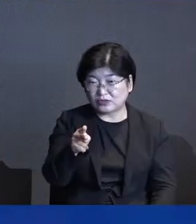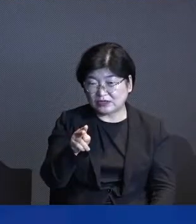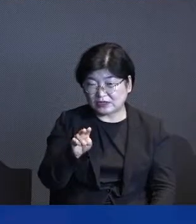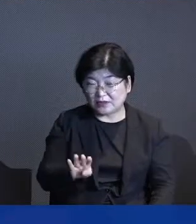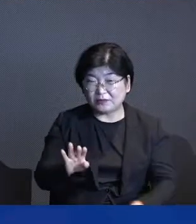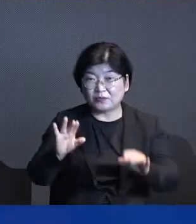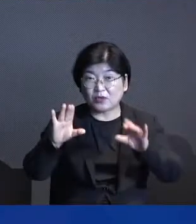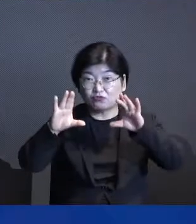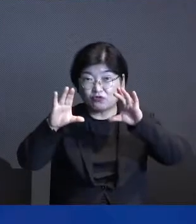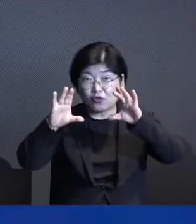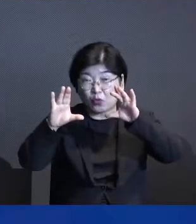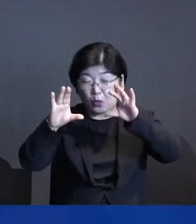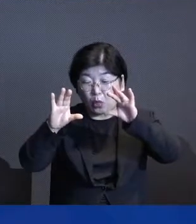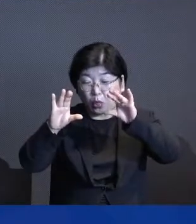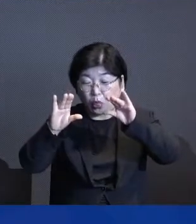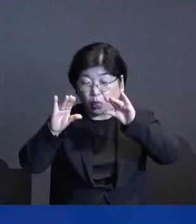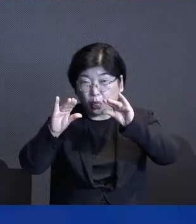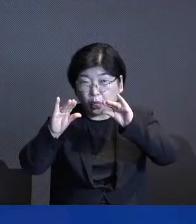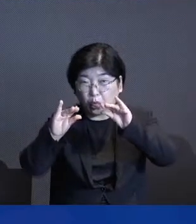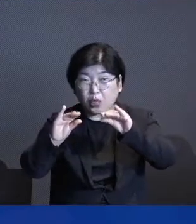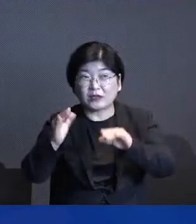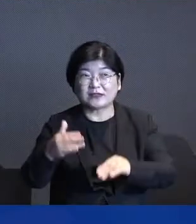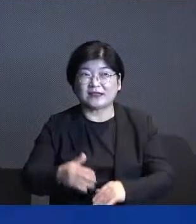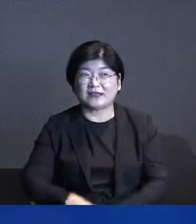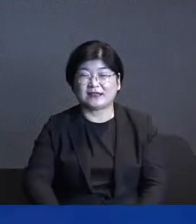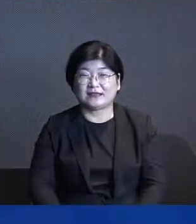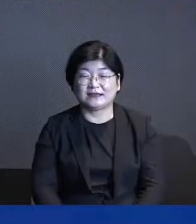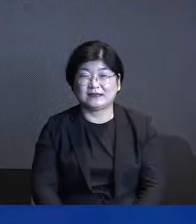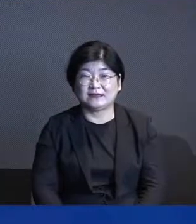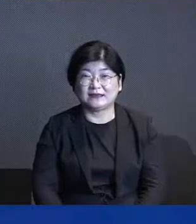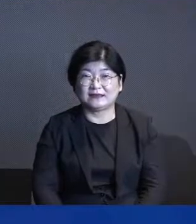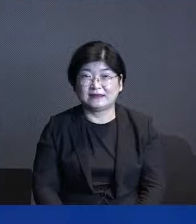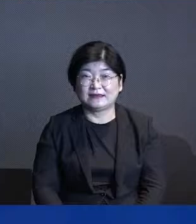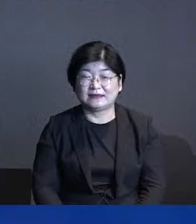doesn't necessarily represent